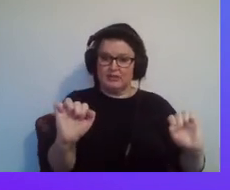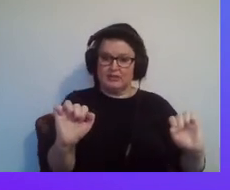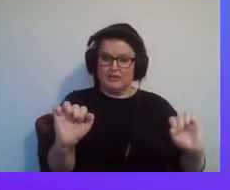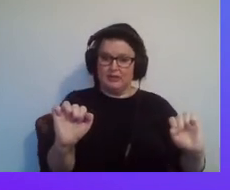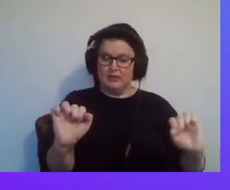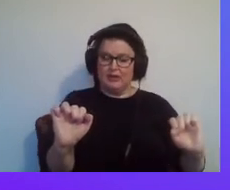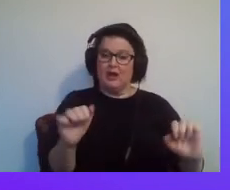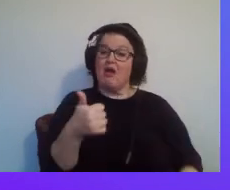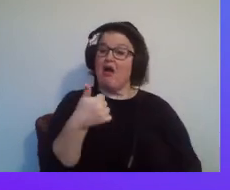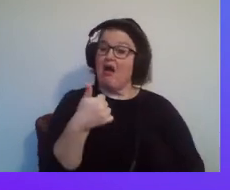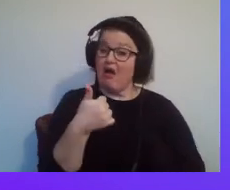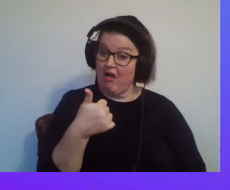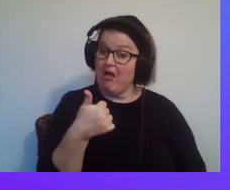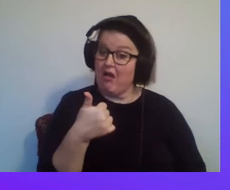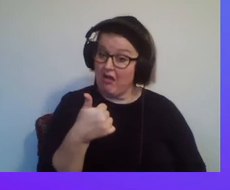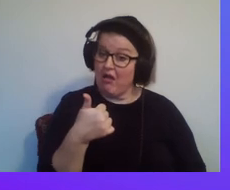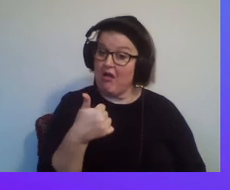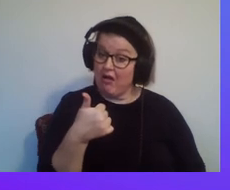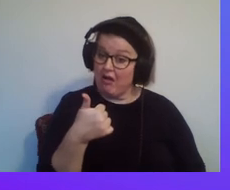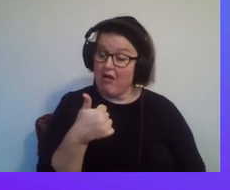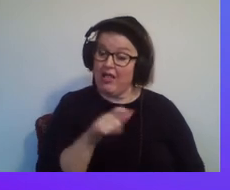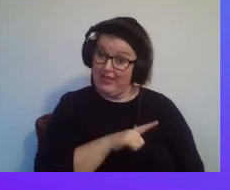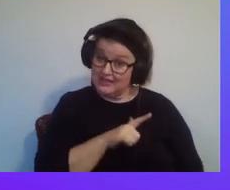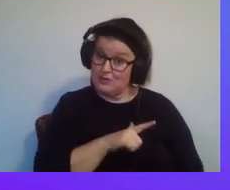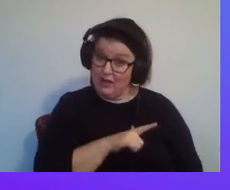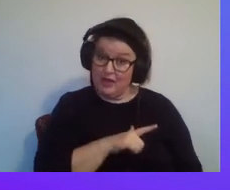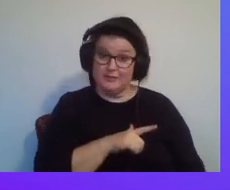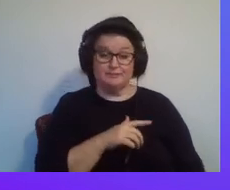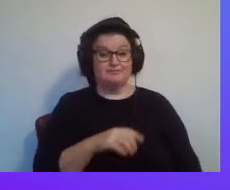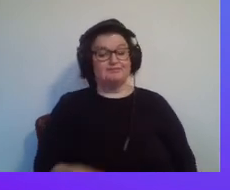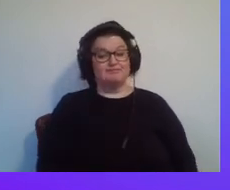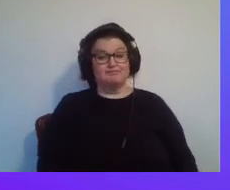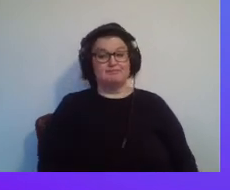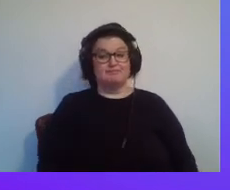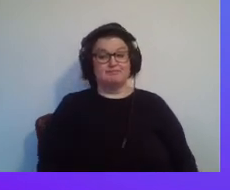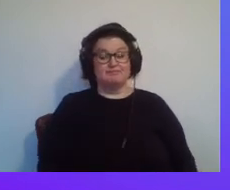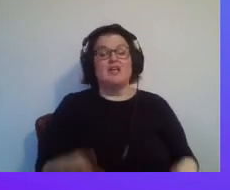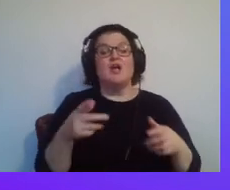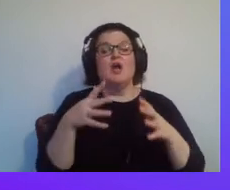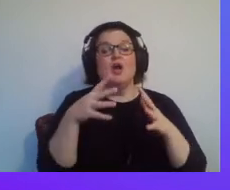what are the side effects to people if they take this vaccine?